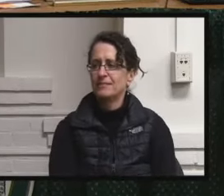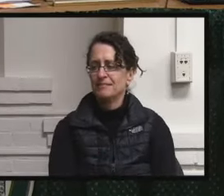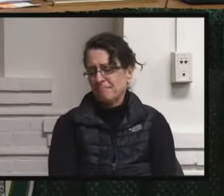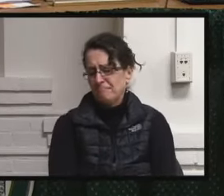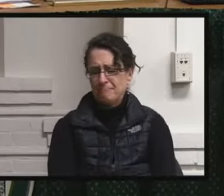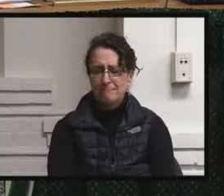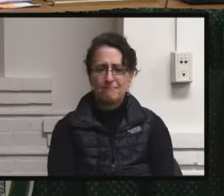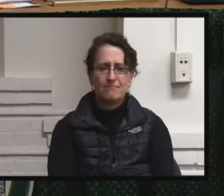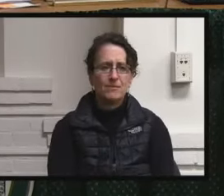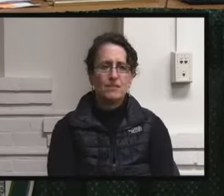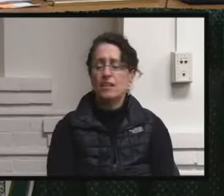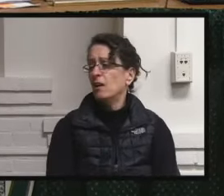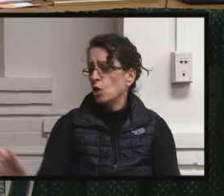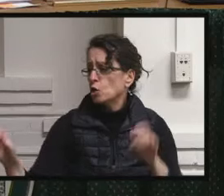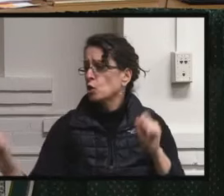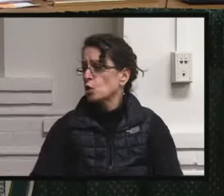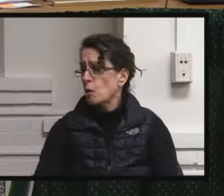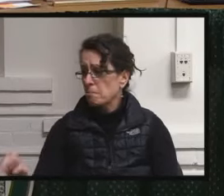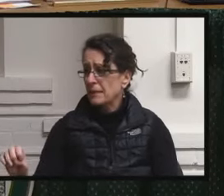issues.